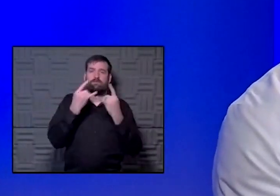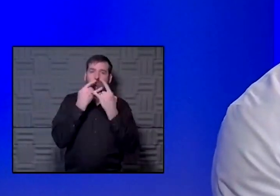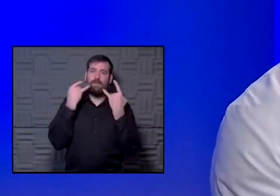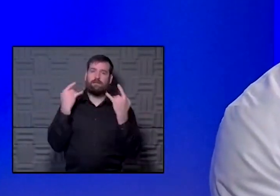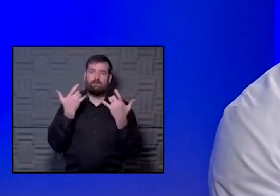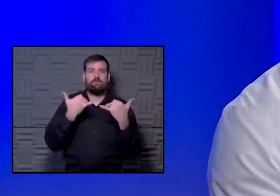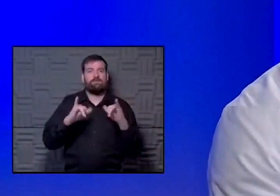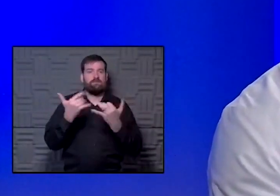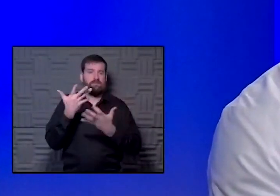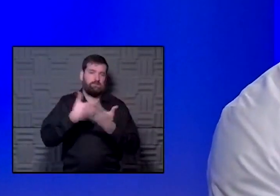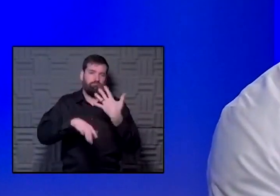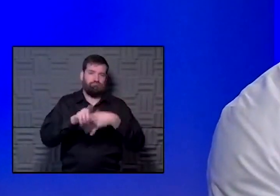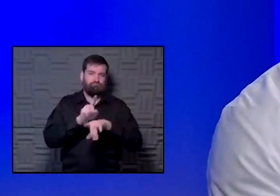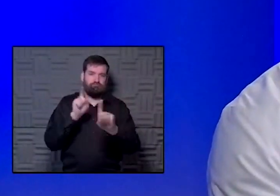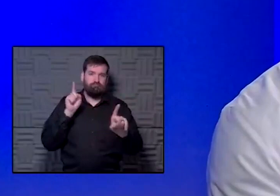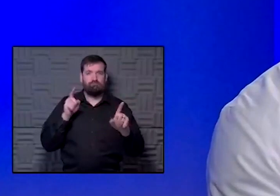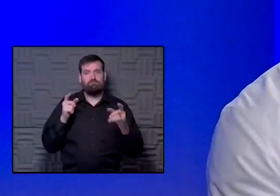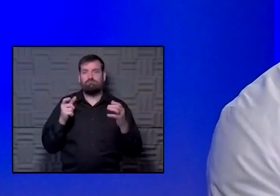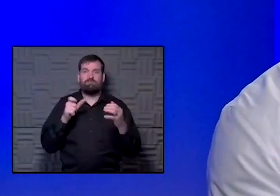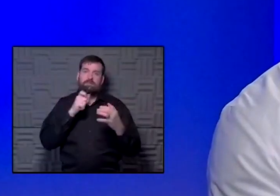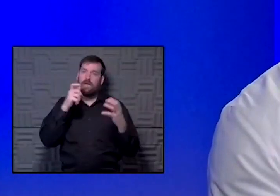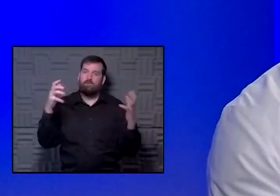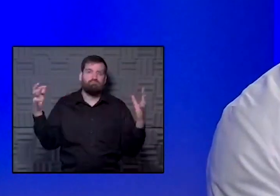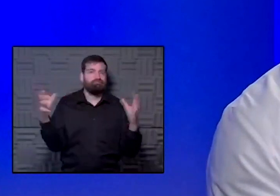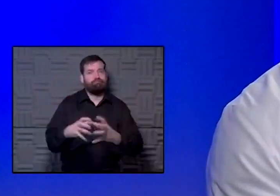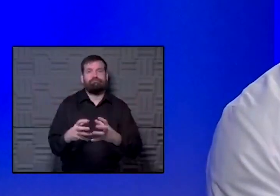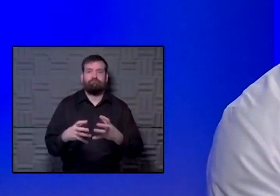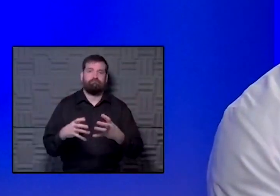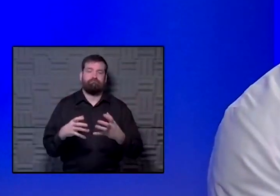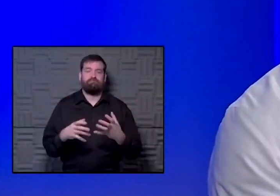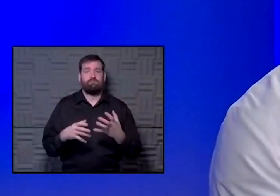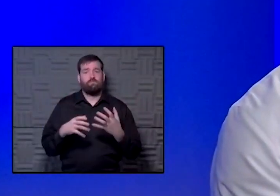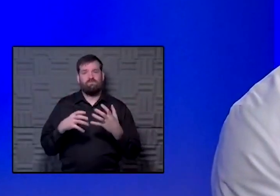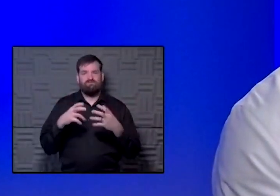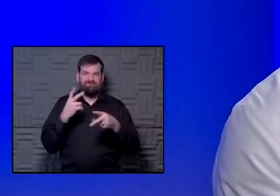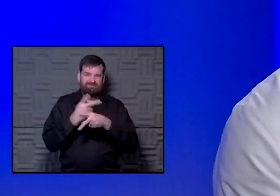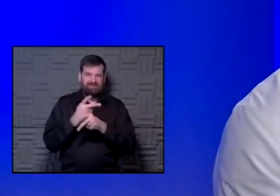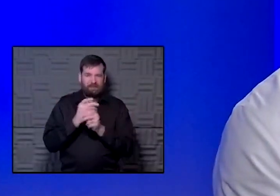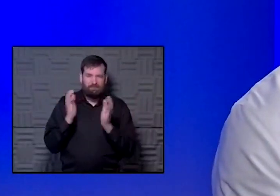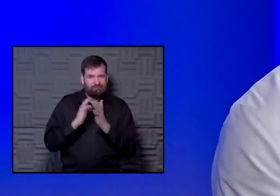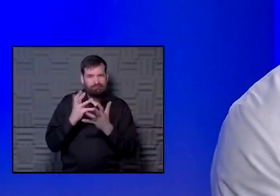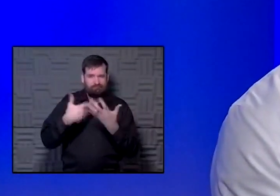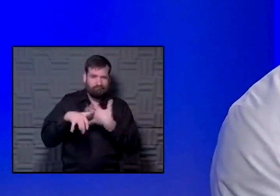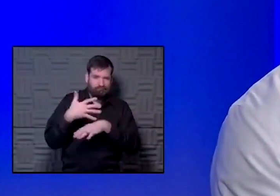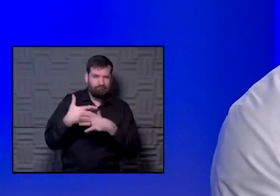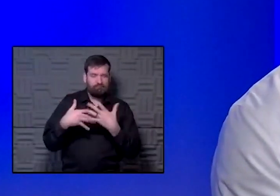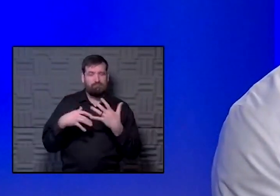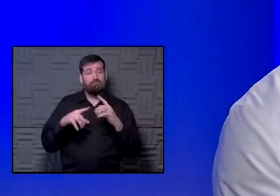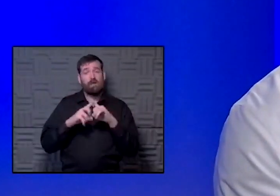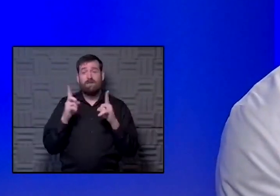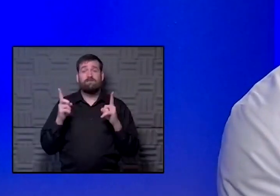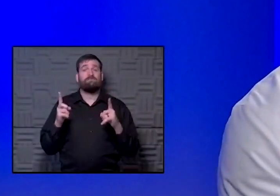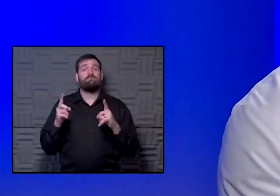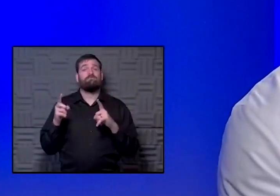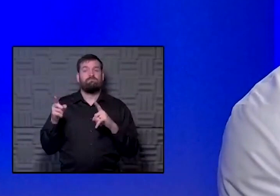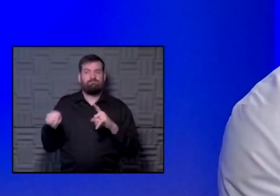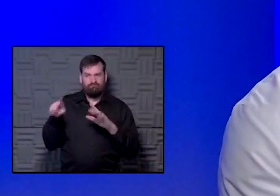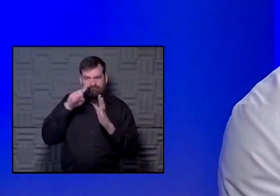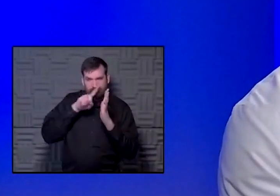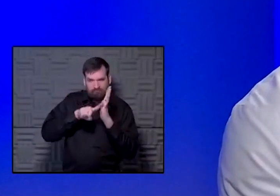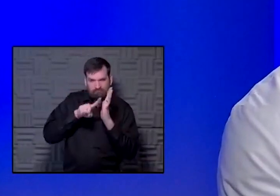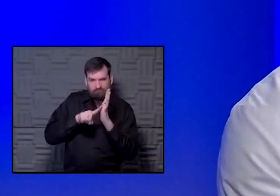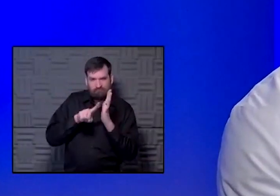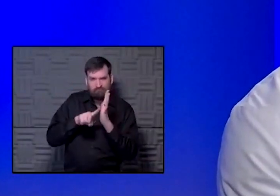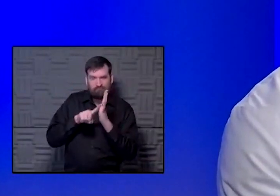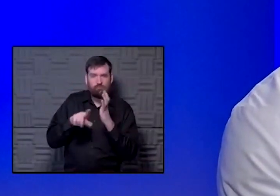stay distance and not meet in large gatherings. Keep your bubble small as much as possible. But they are looking to